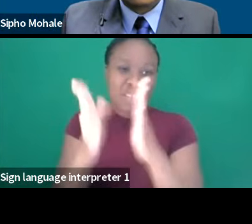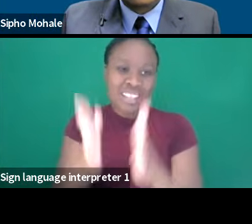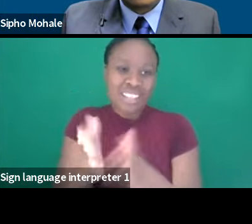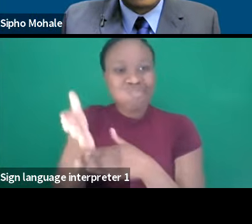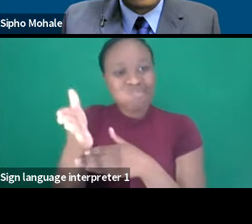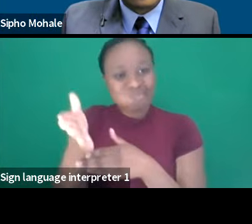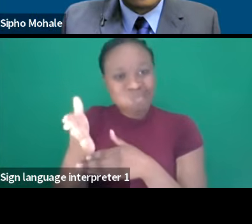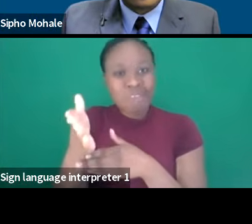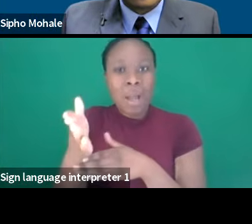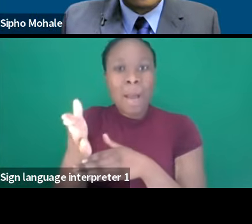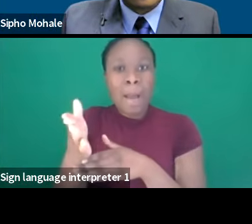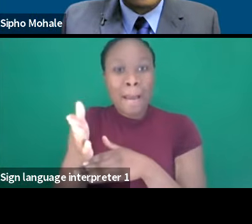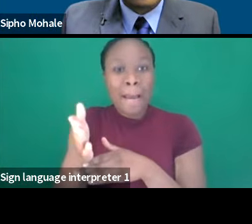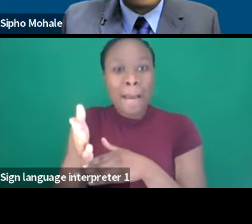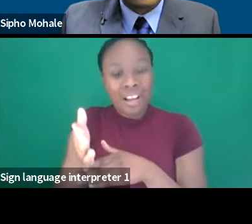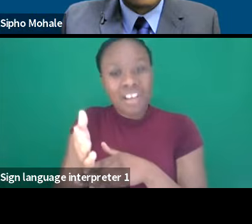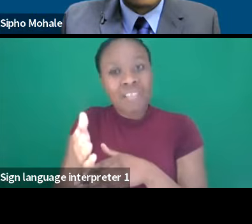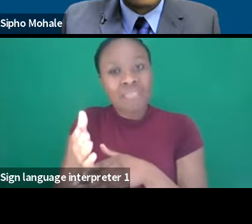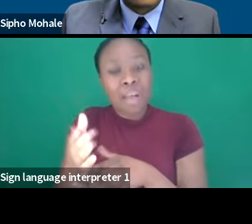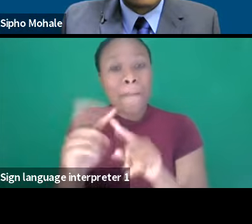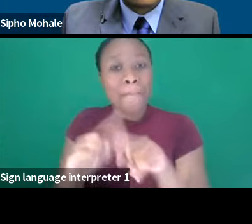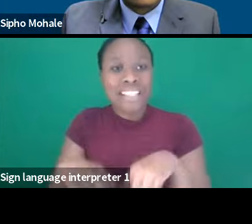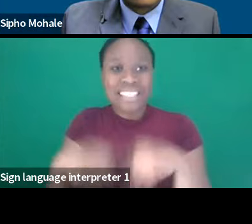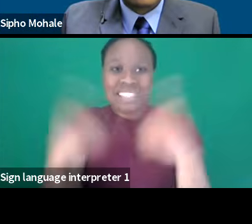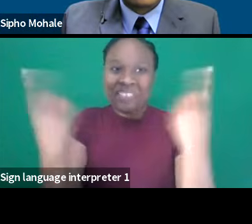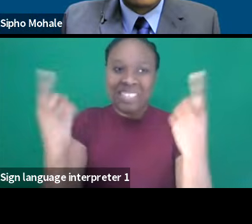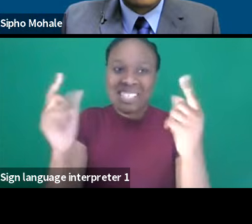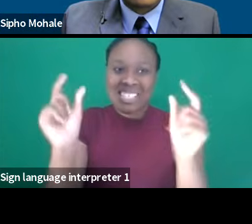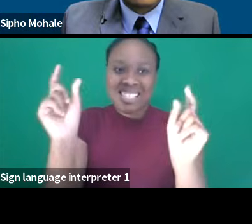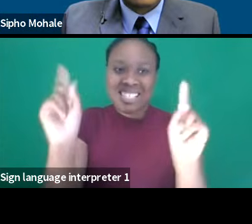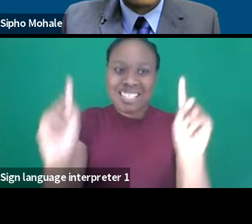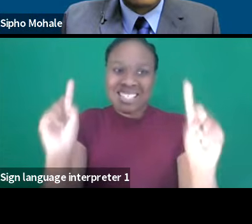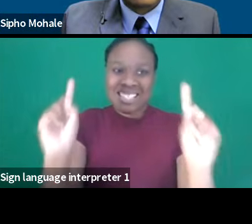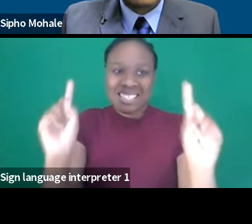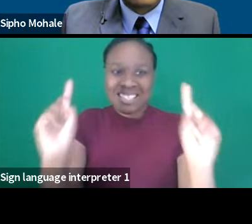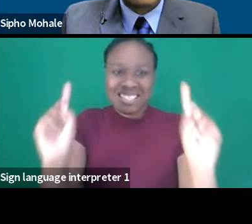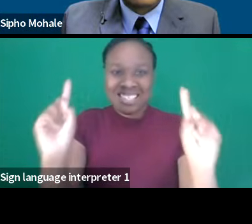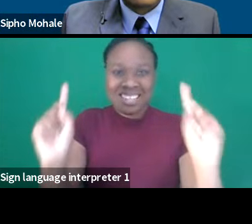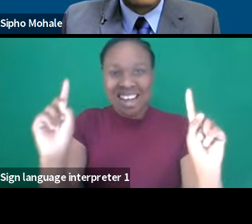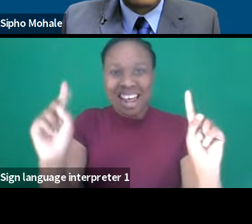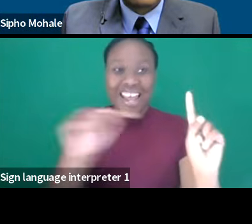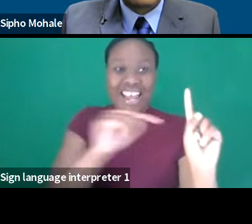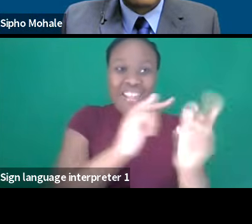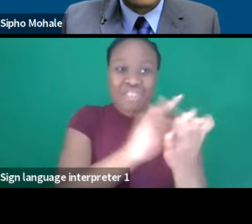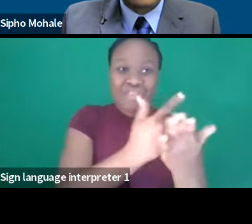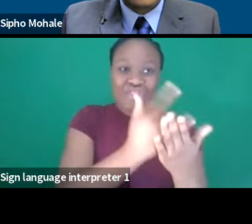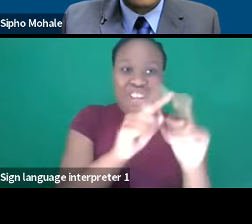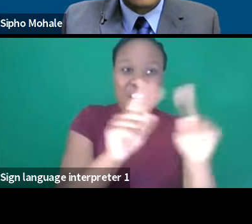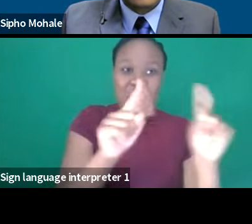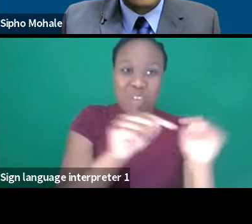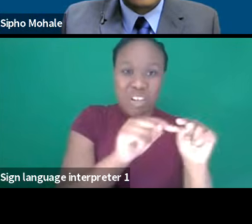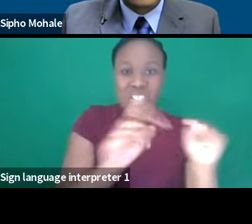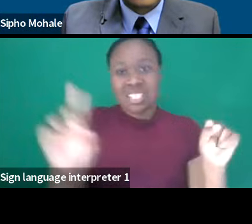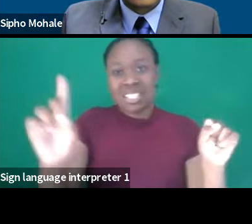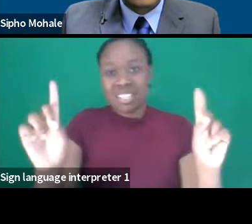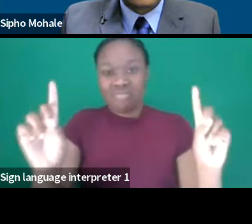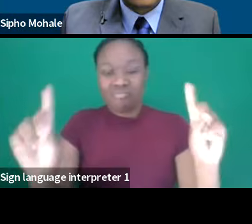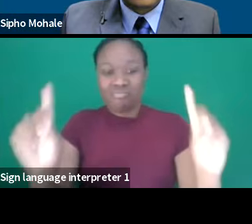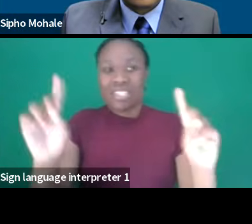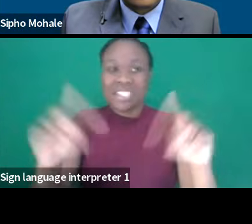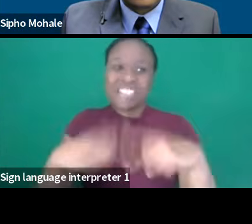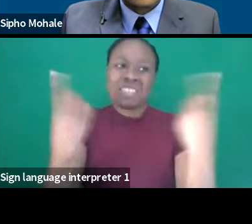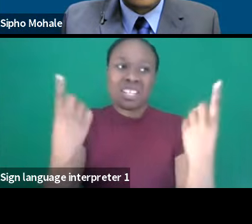is very much related to the Lwazi in the chat box. The next question is, what can be